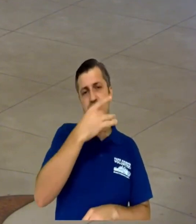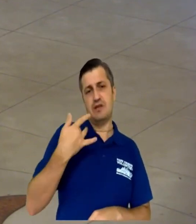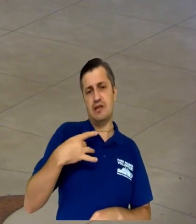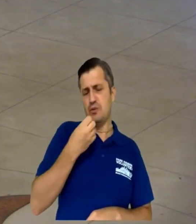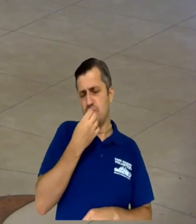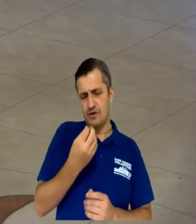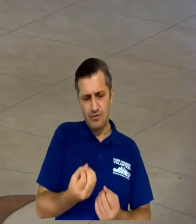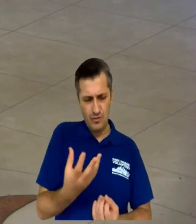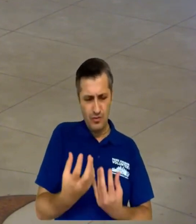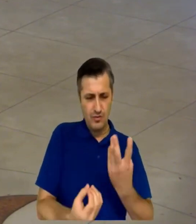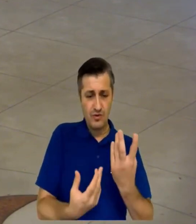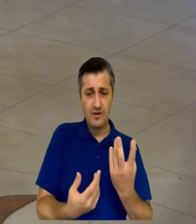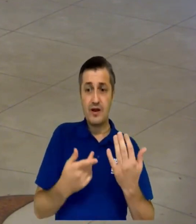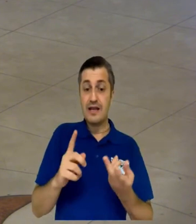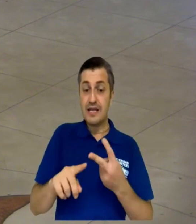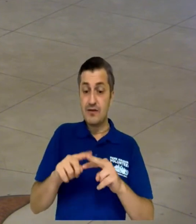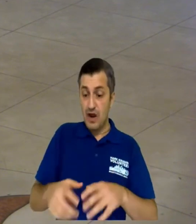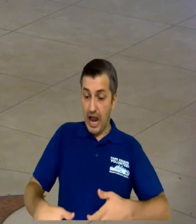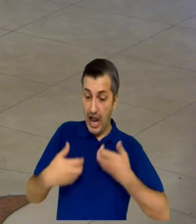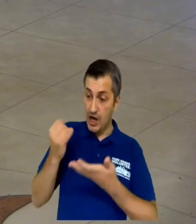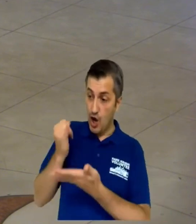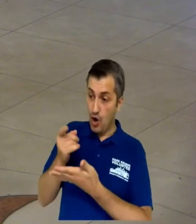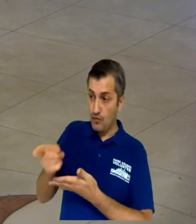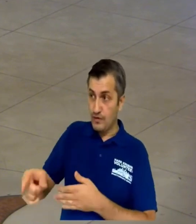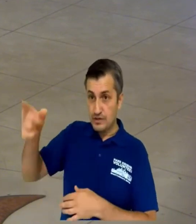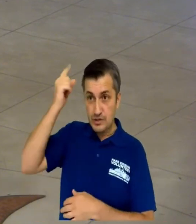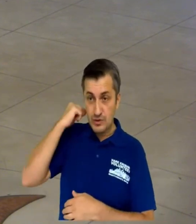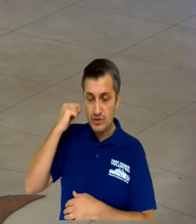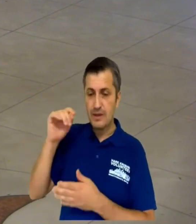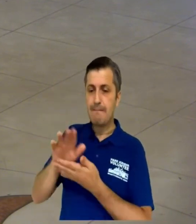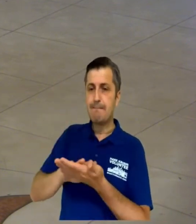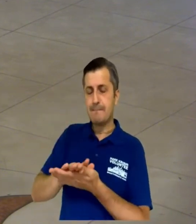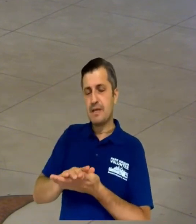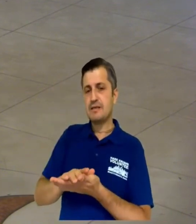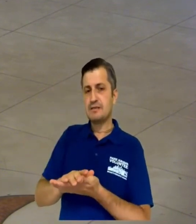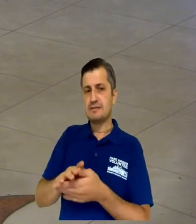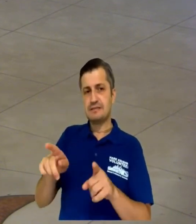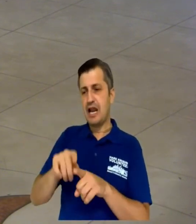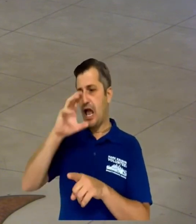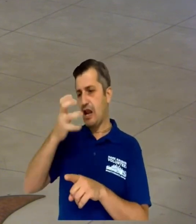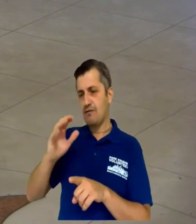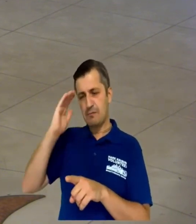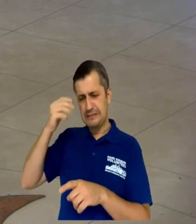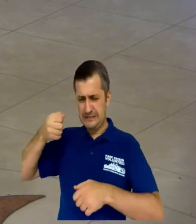And halt our progress, because Krishna cannot stand his devotees' hurt.